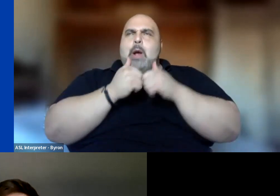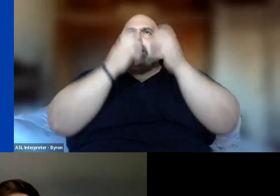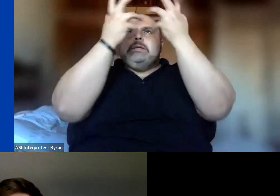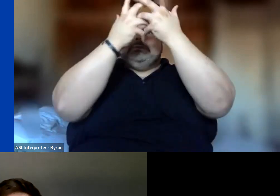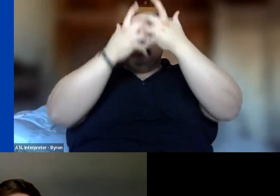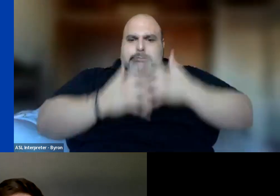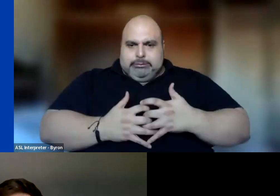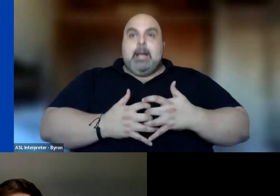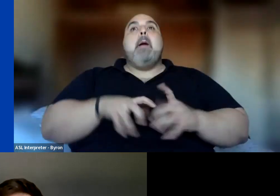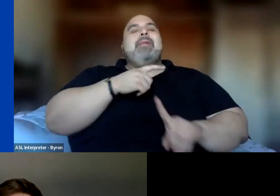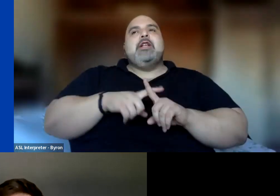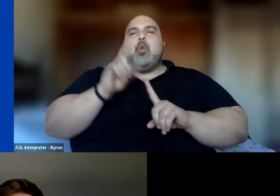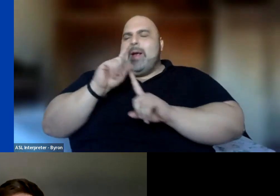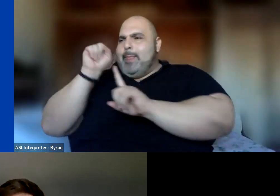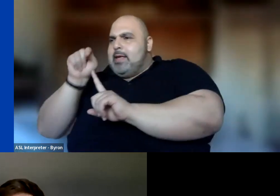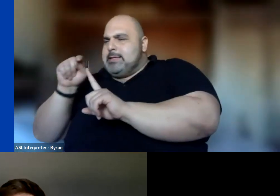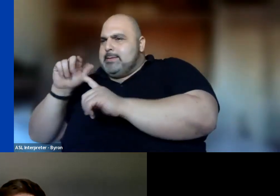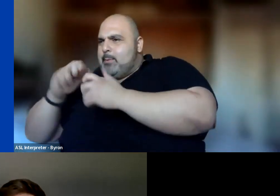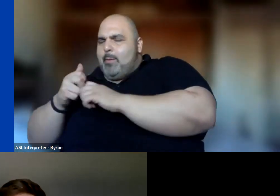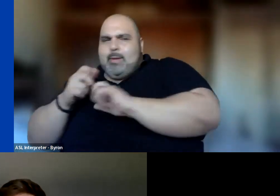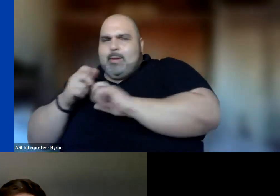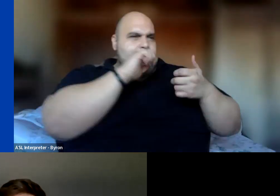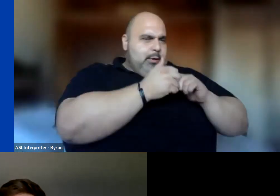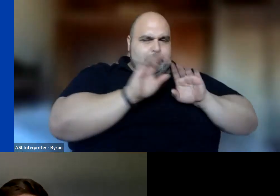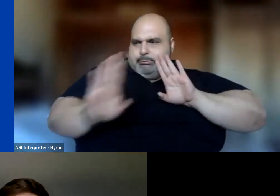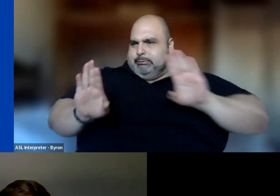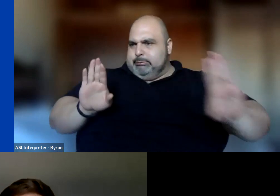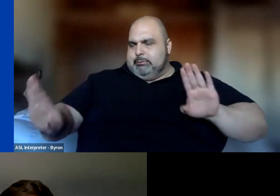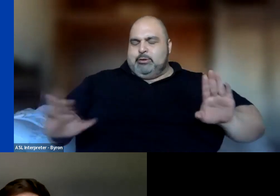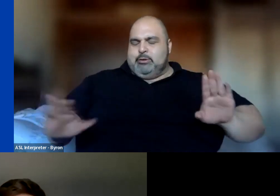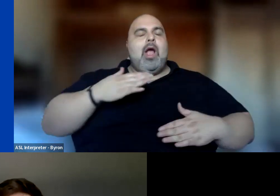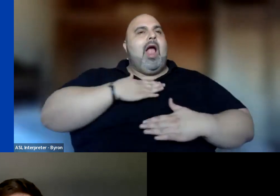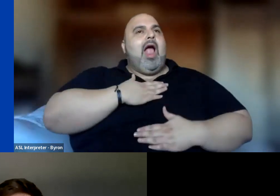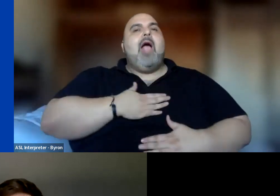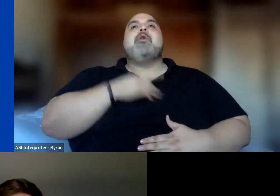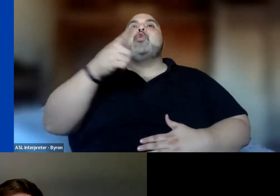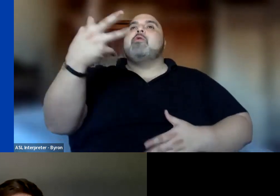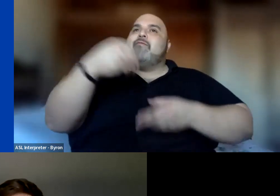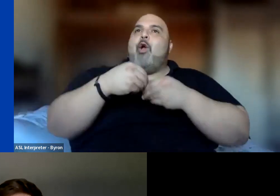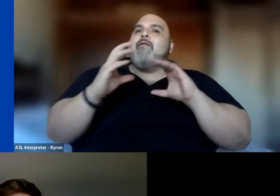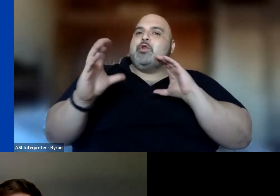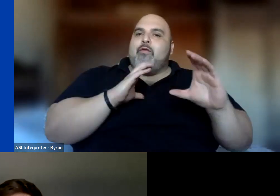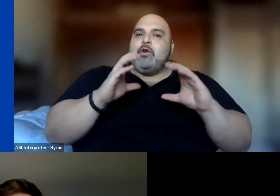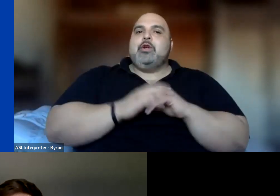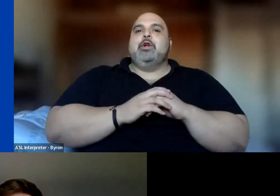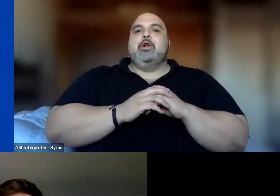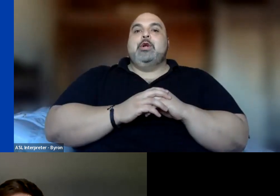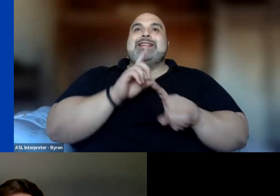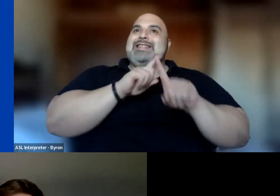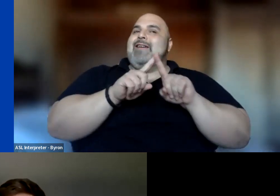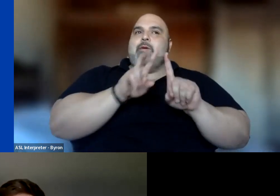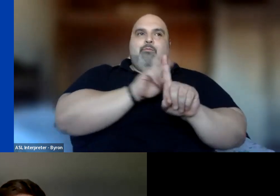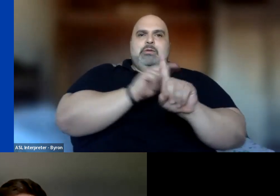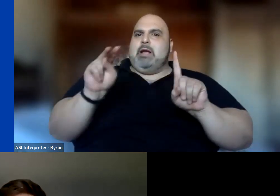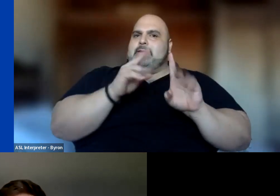issues are. So we're just really pleased to have you engaged in this conversation with the range of perspectives you bring